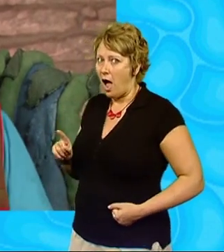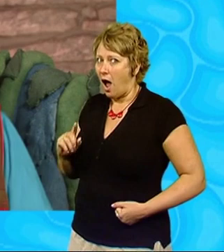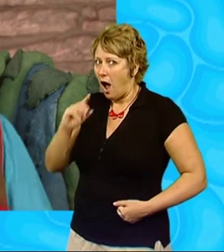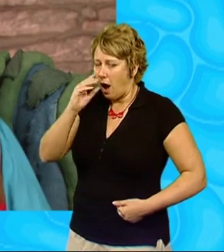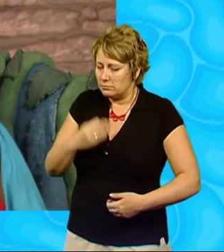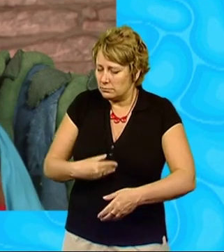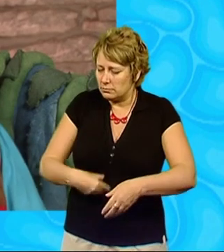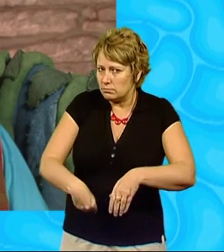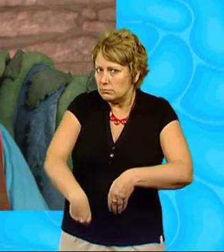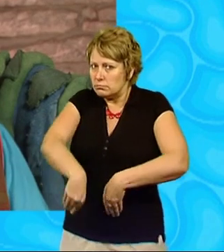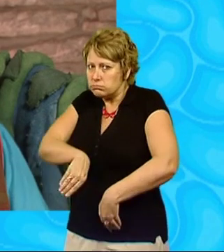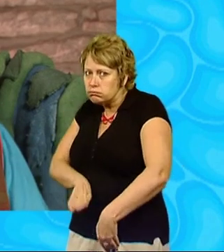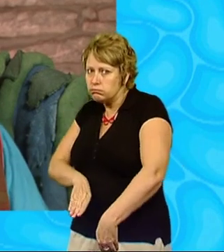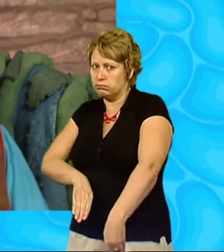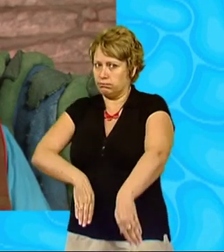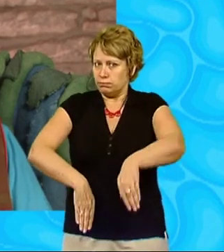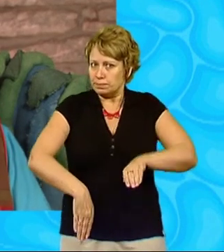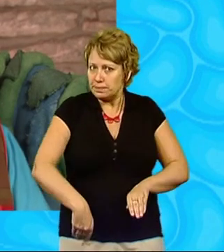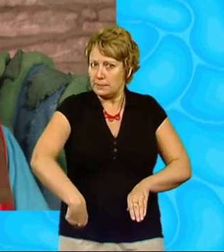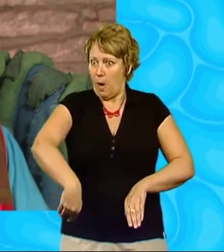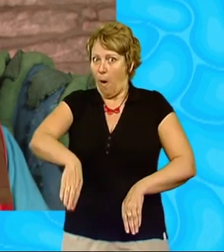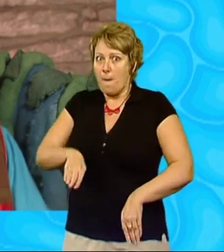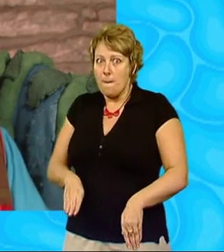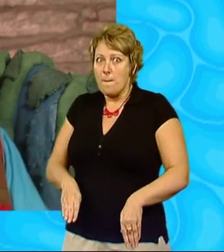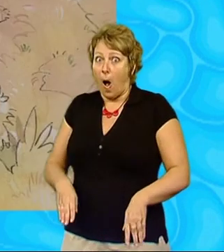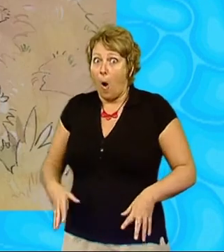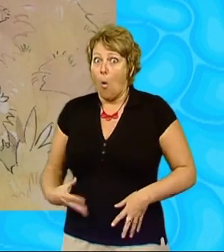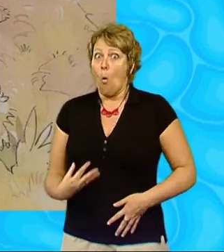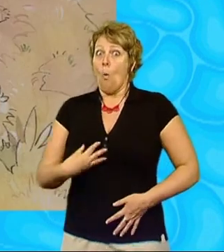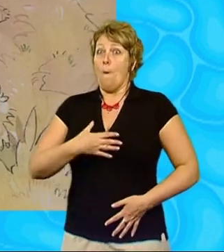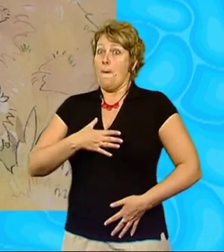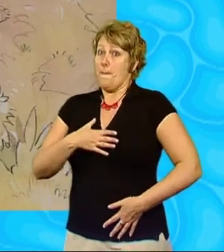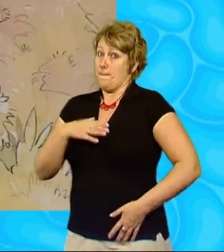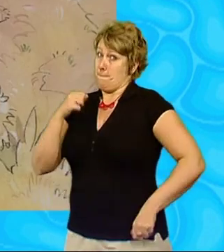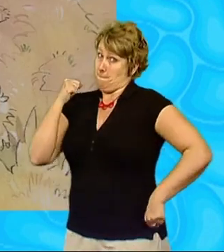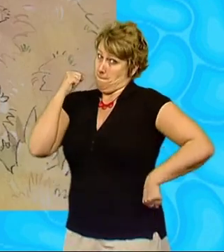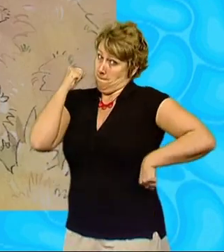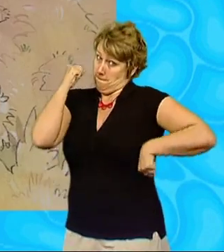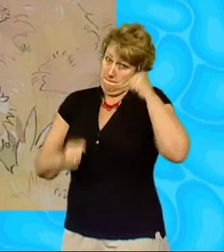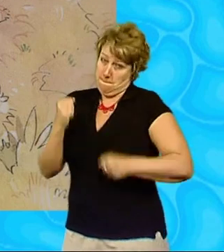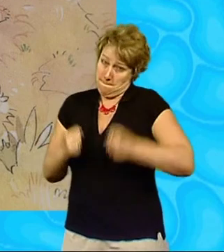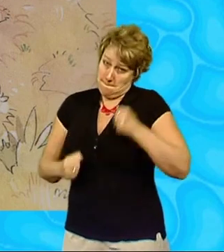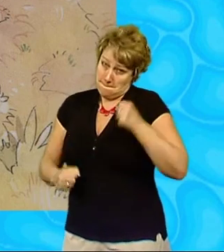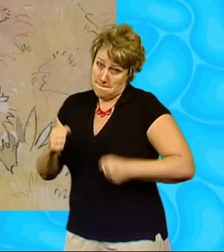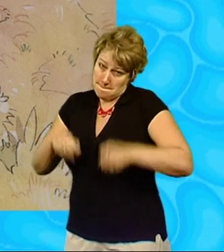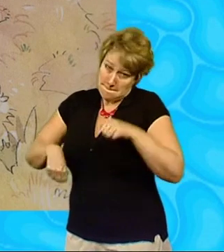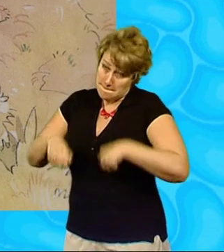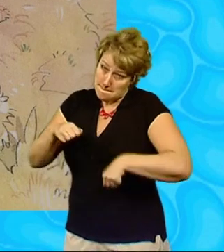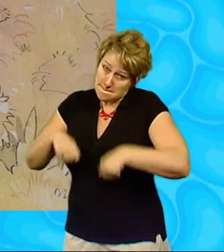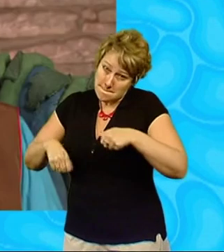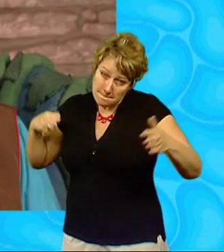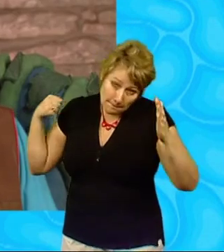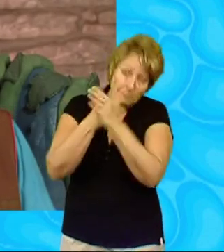Maya stepped back 3 paces, took a deep breath and charged at the tree, pushing it as hard as she